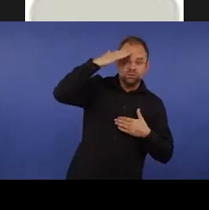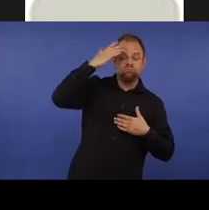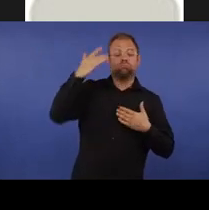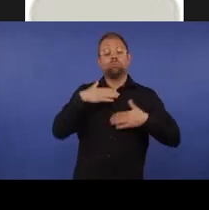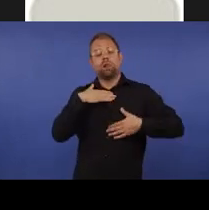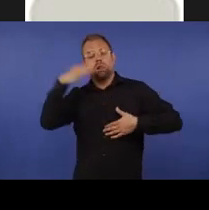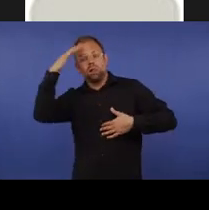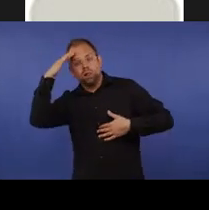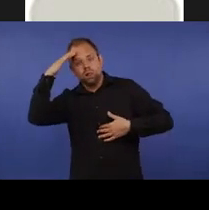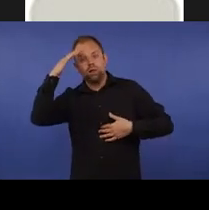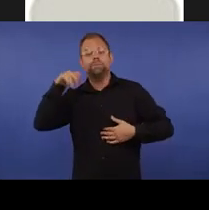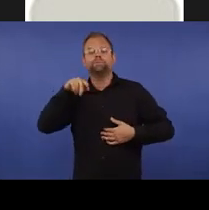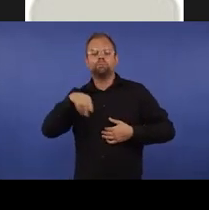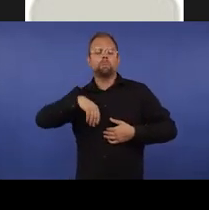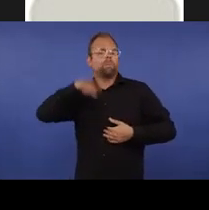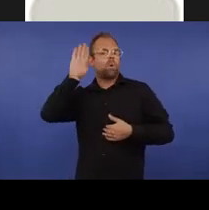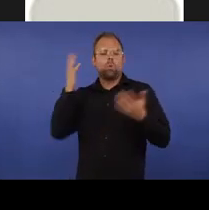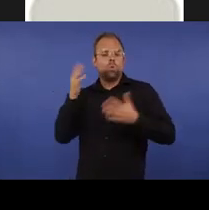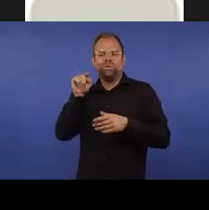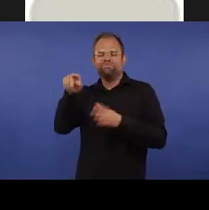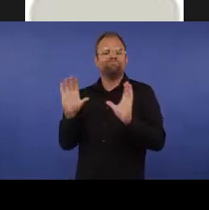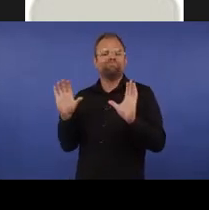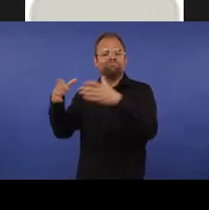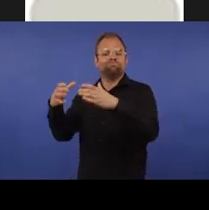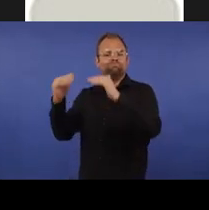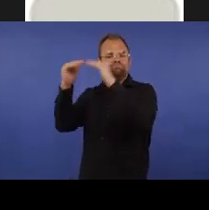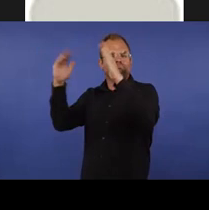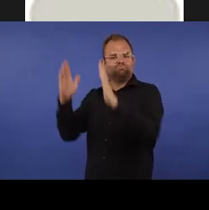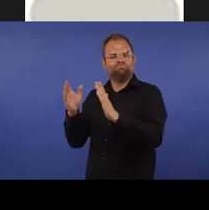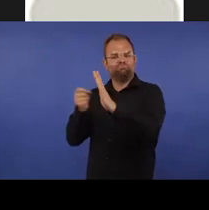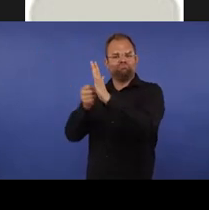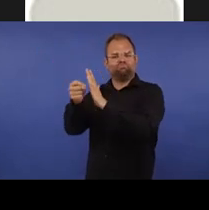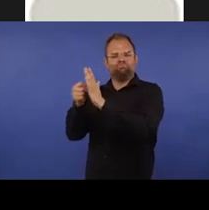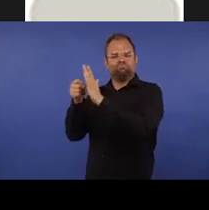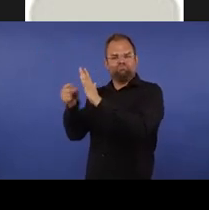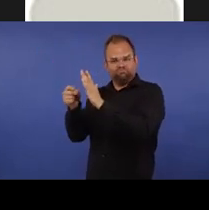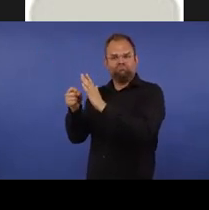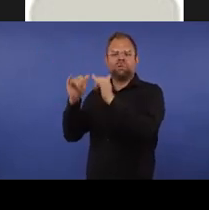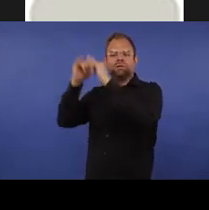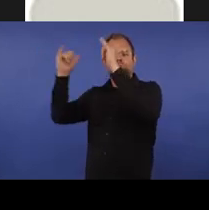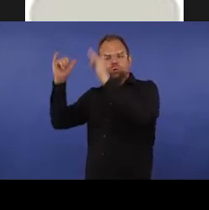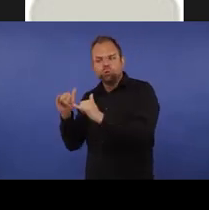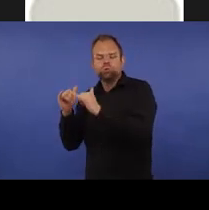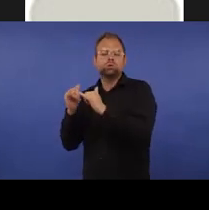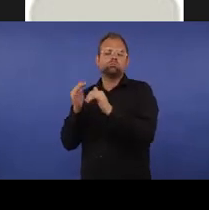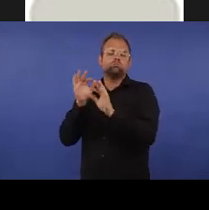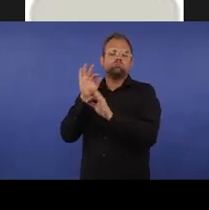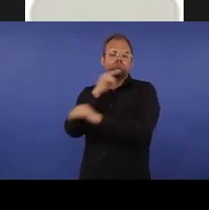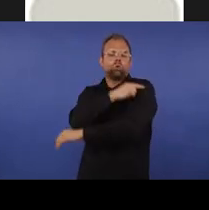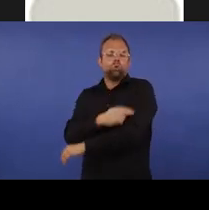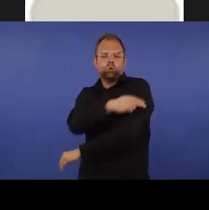In the United States, many of the long-term service facilities, service support